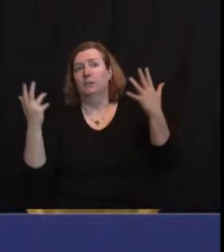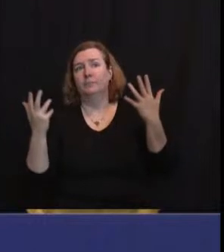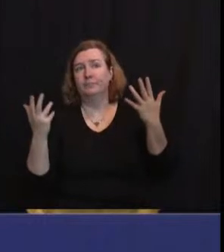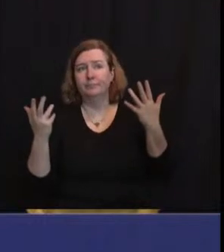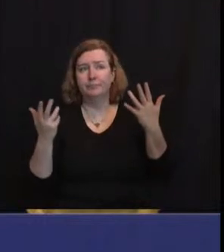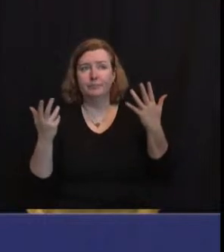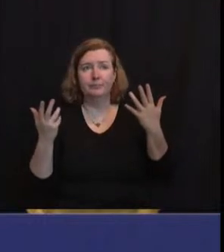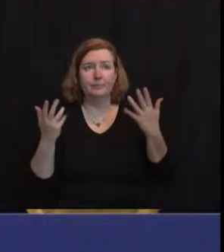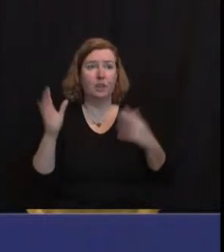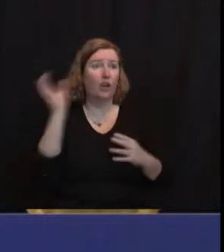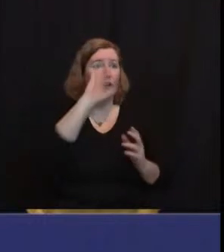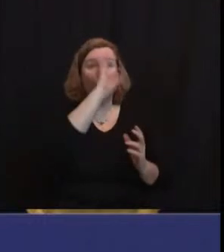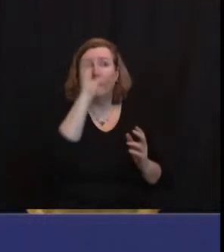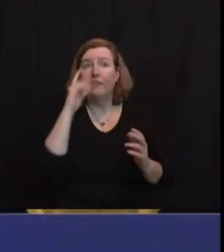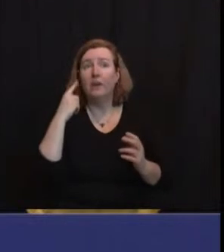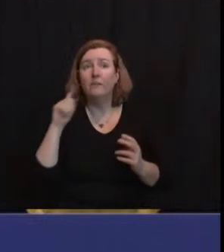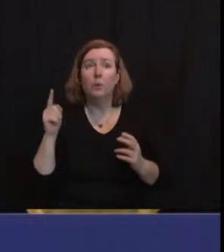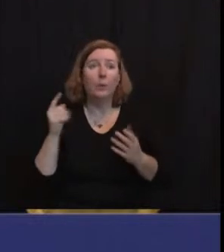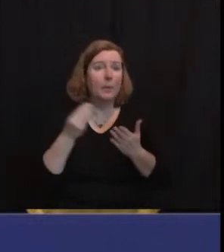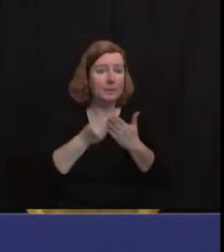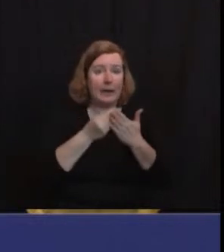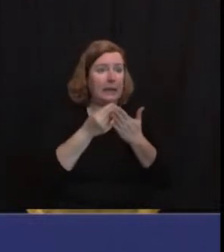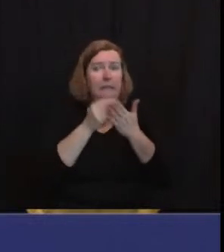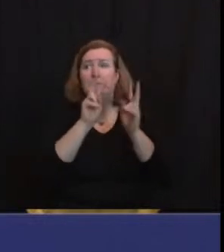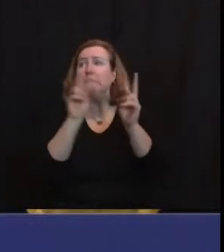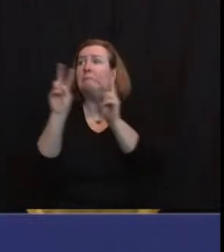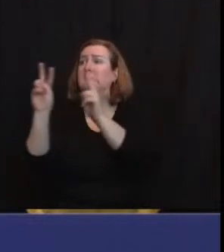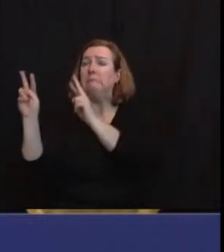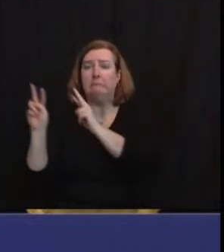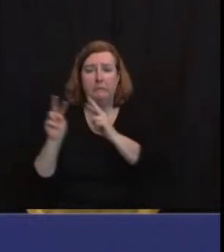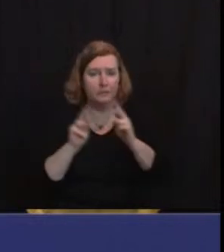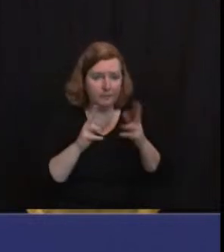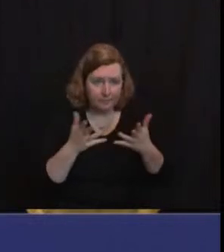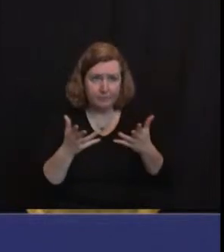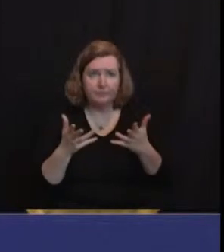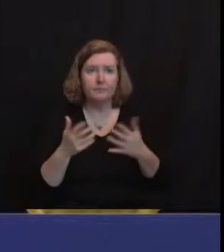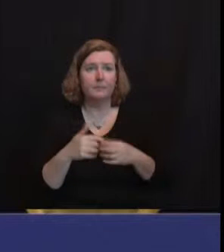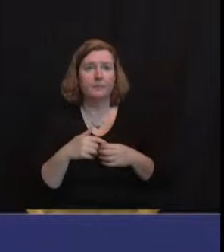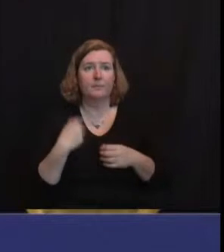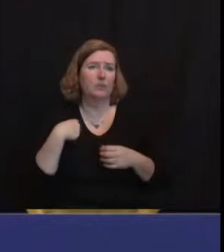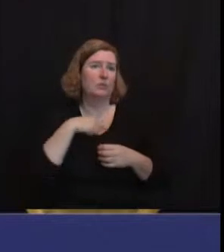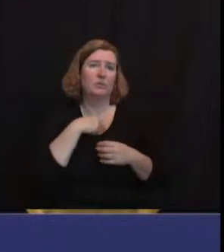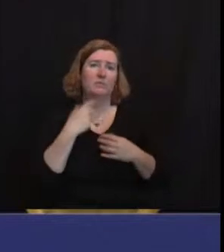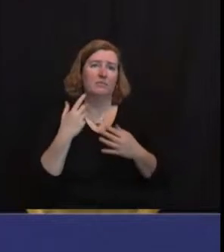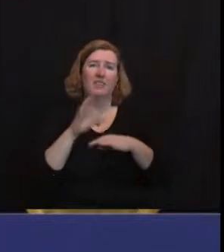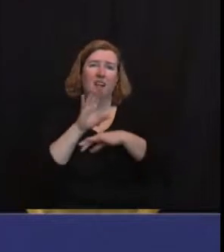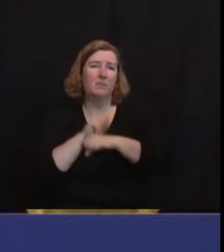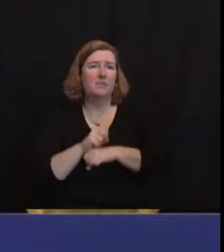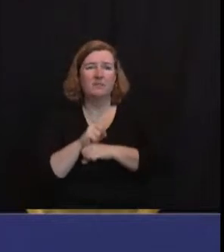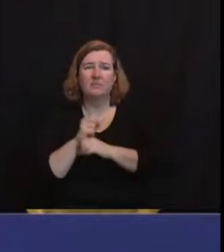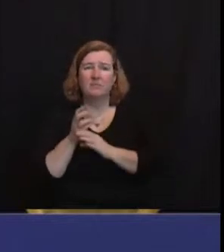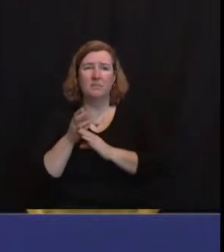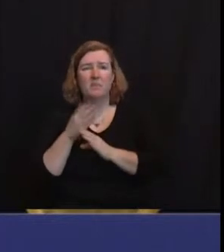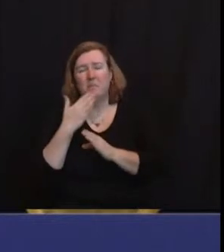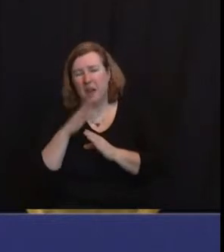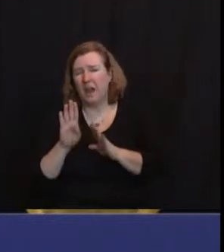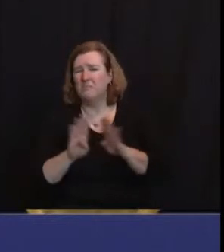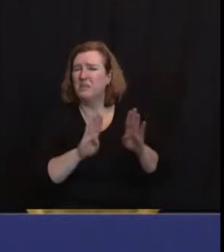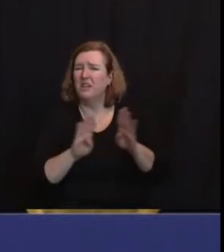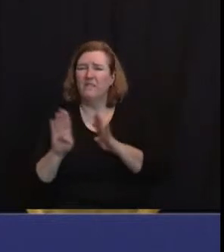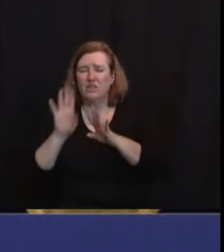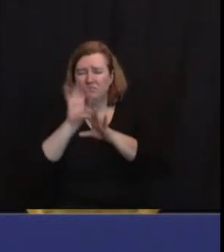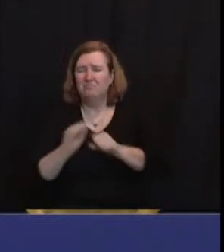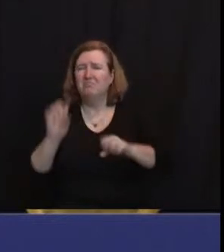our hat? And I think that question is out of a habit of that awful behavior. What are the